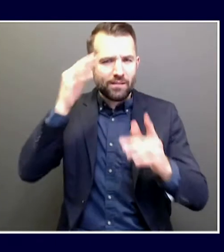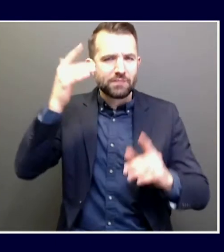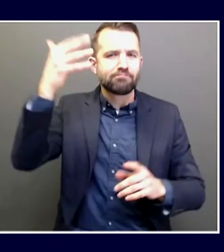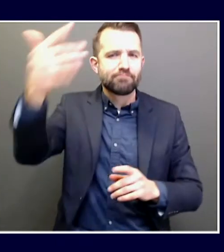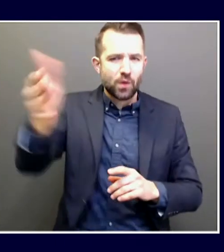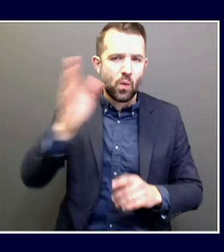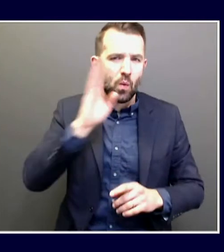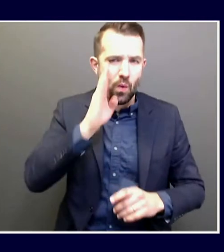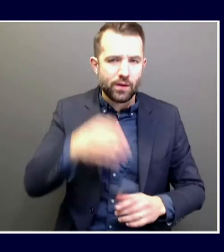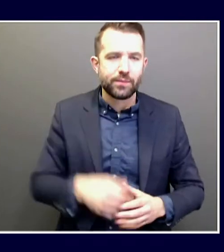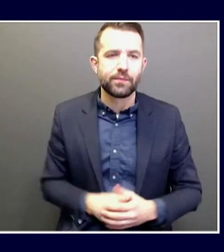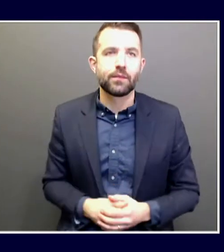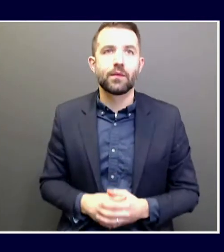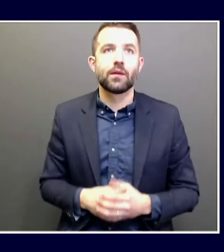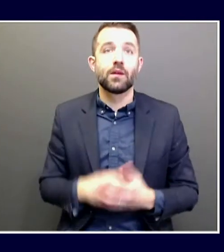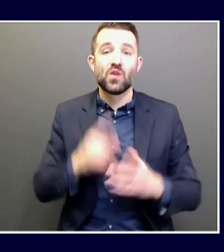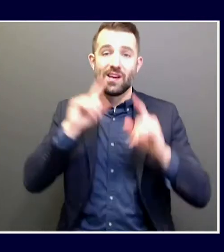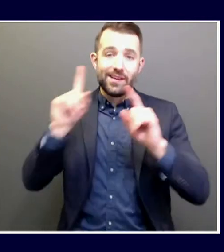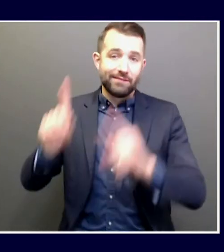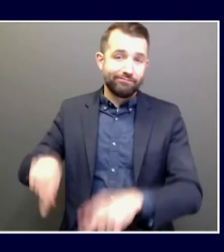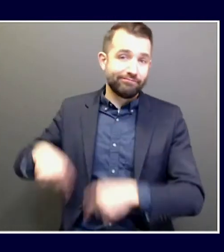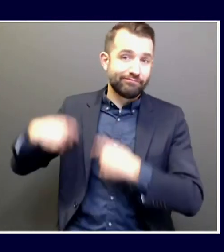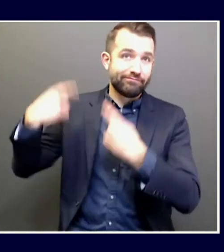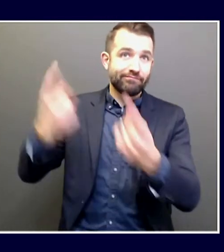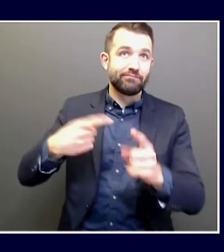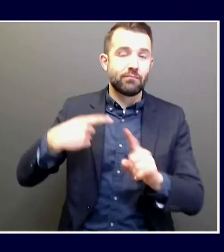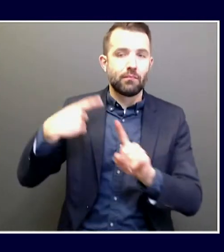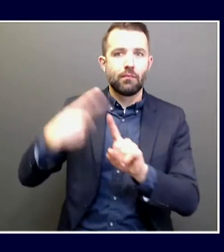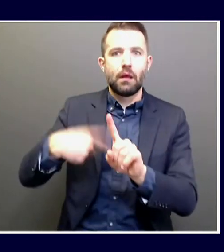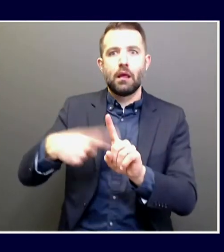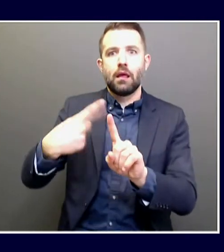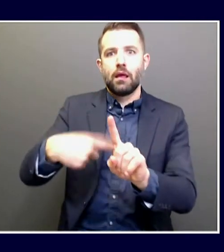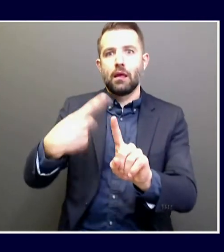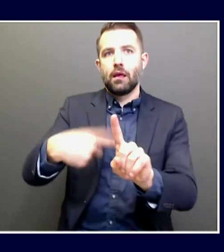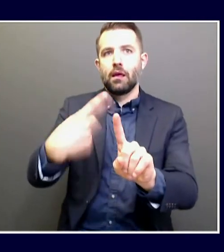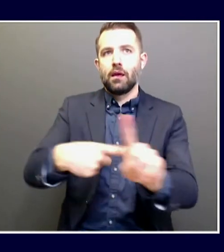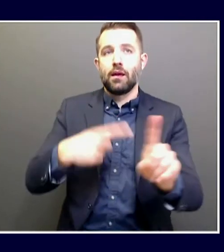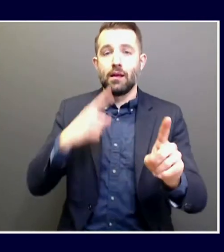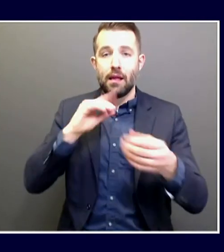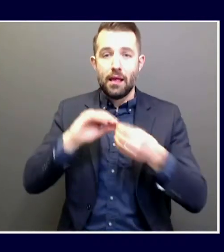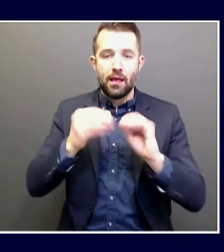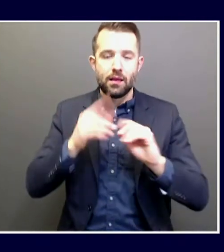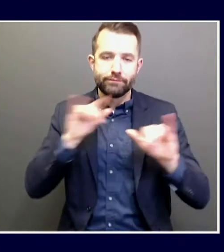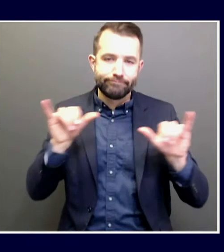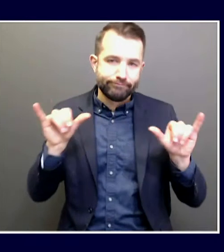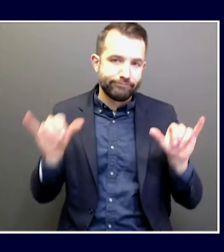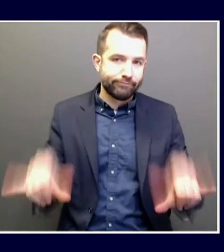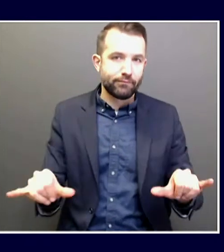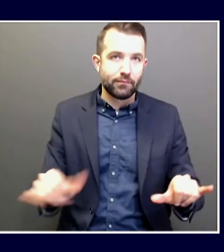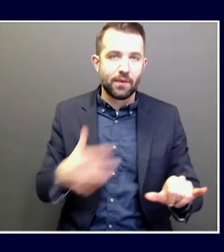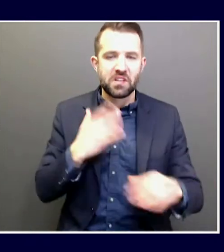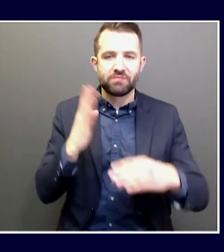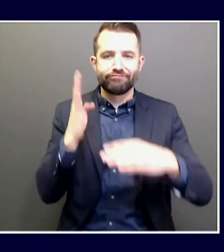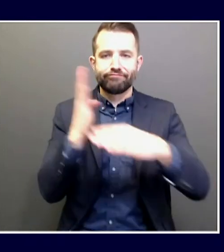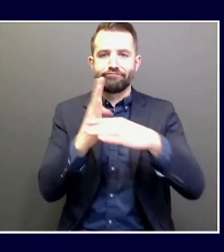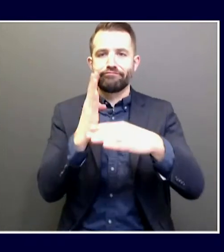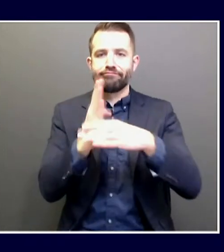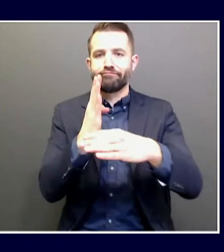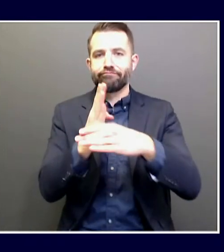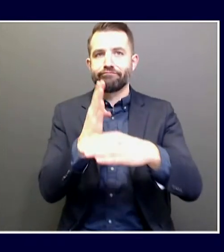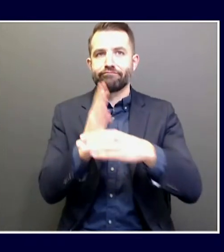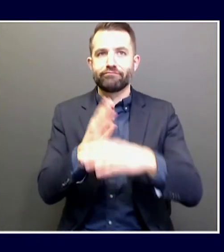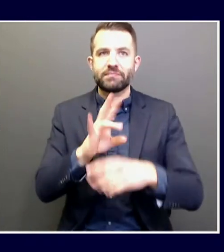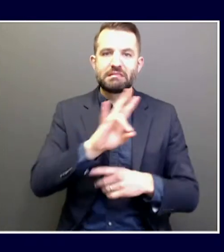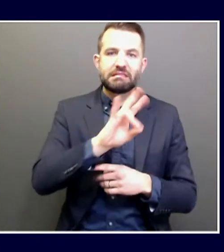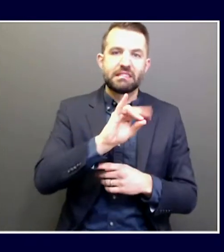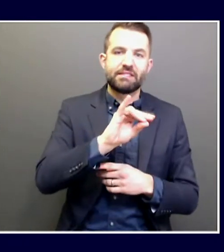very consistently for weeks, months now, is that on average, in any given week, approximately 70% of